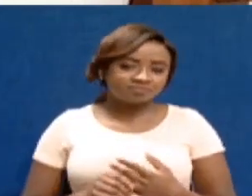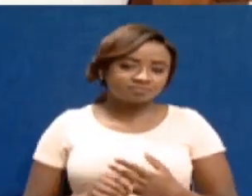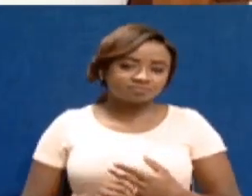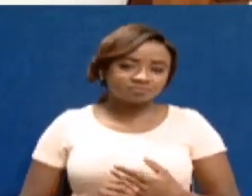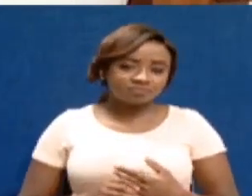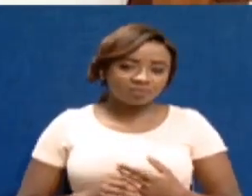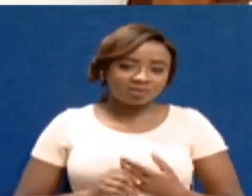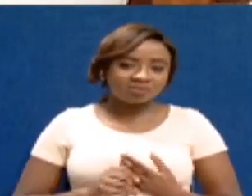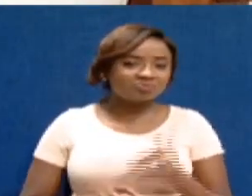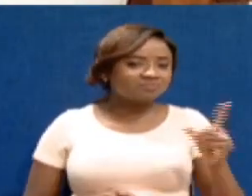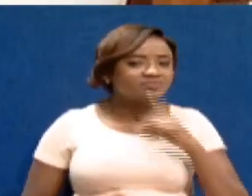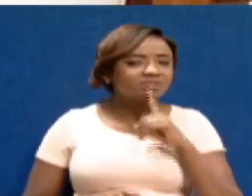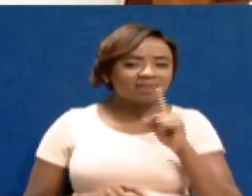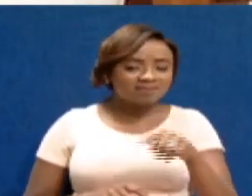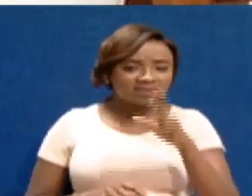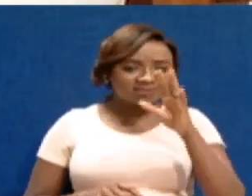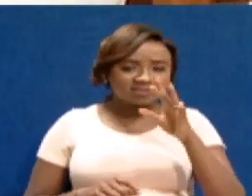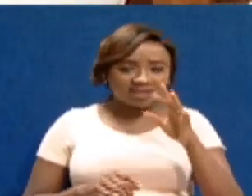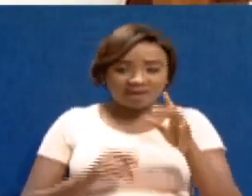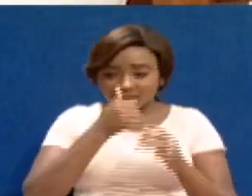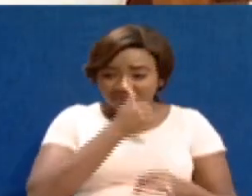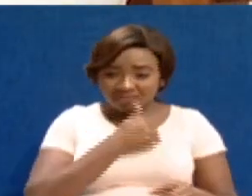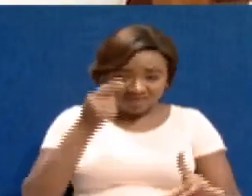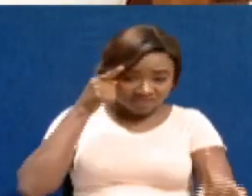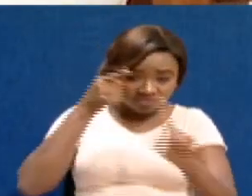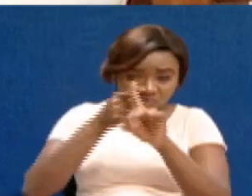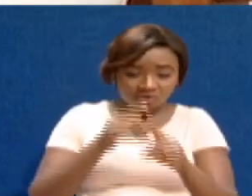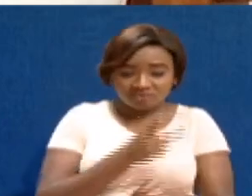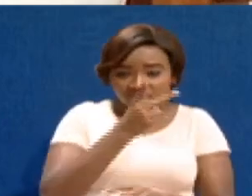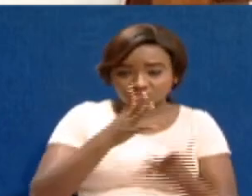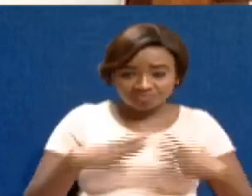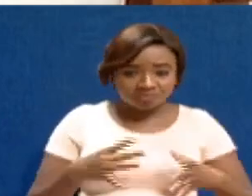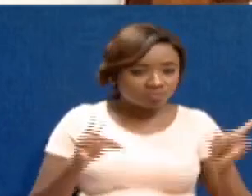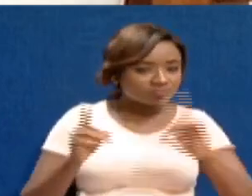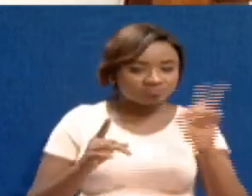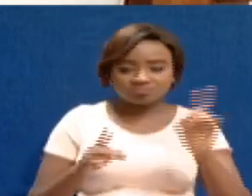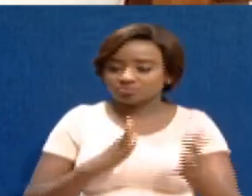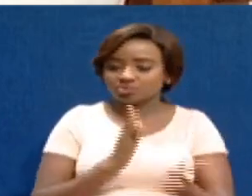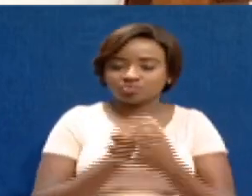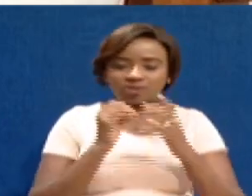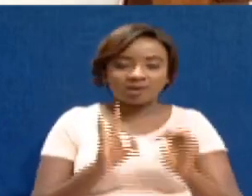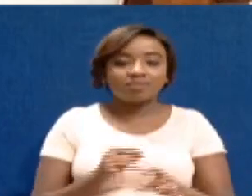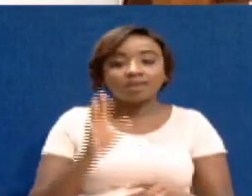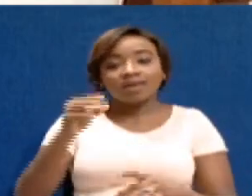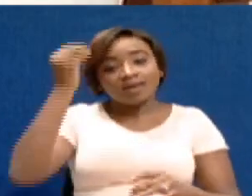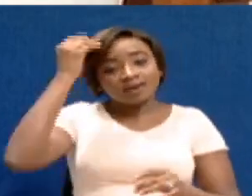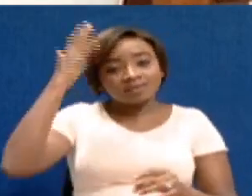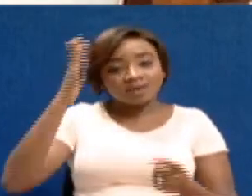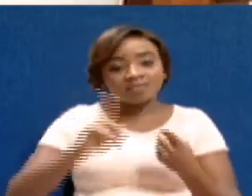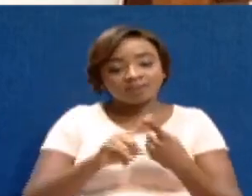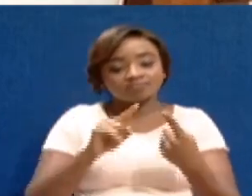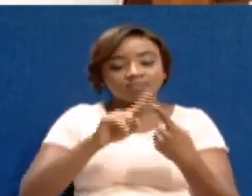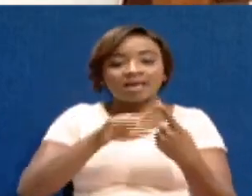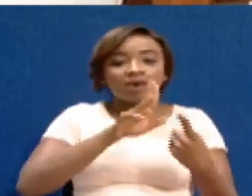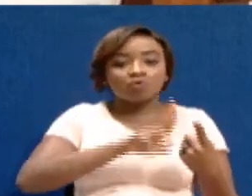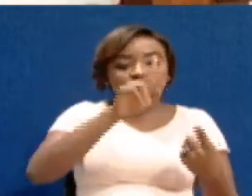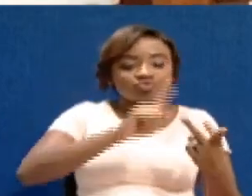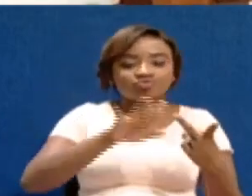let's promote devolution, not rewrite the constitution. What about the expanded executive that they talk about? Exactly, but that's